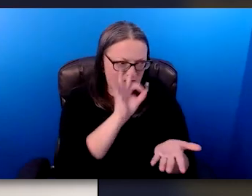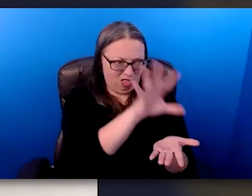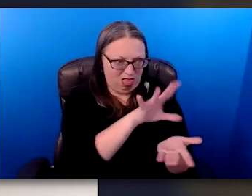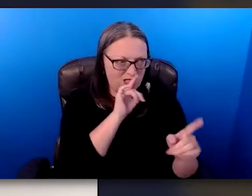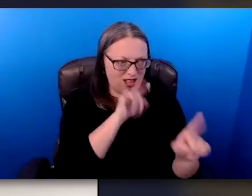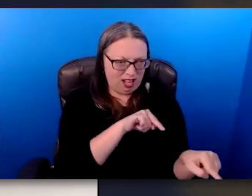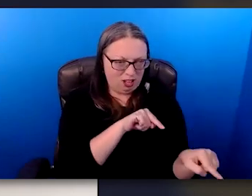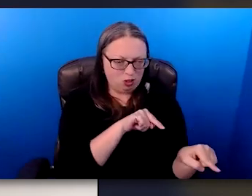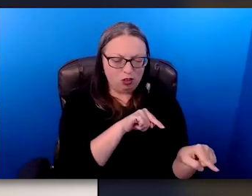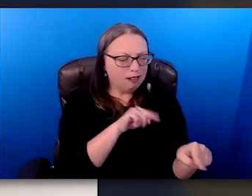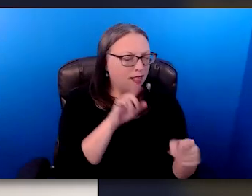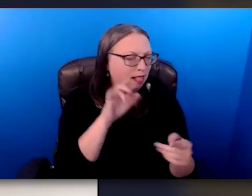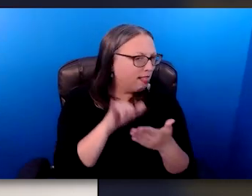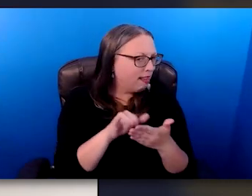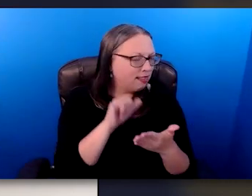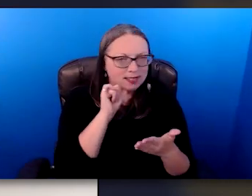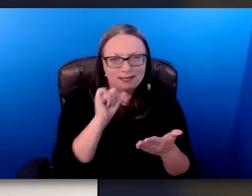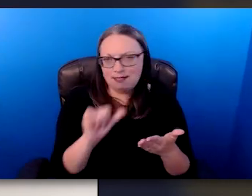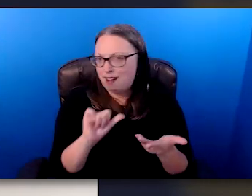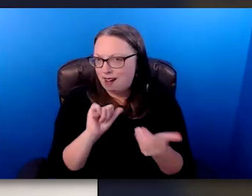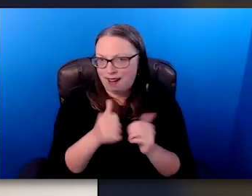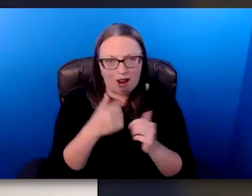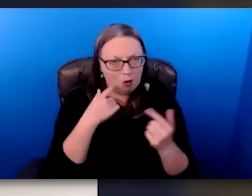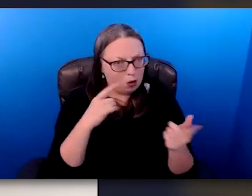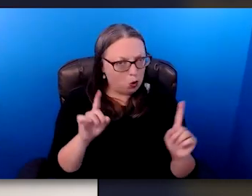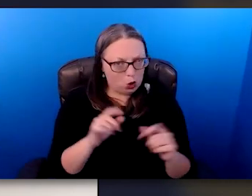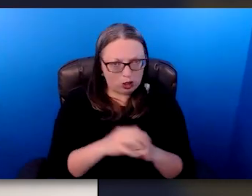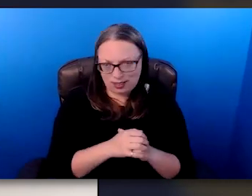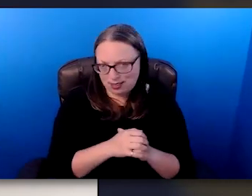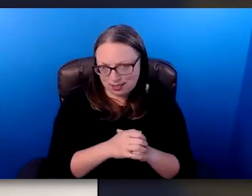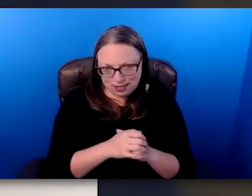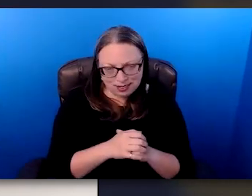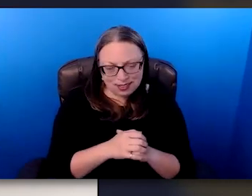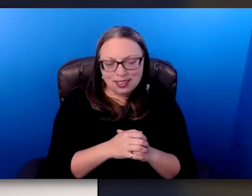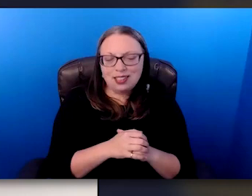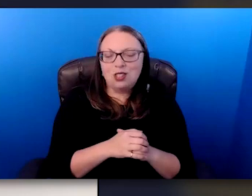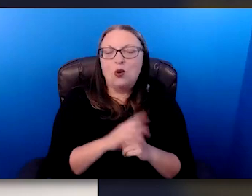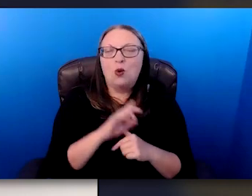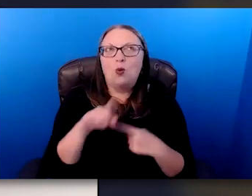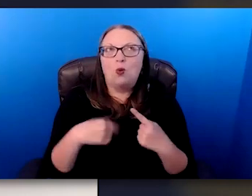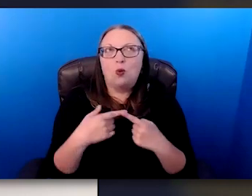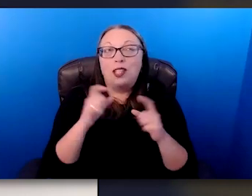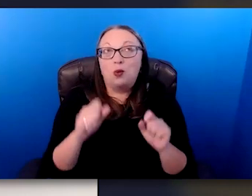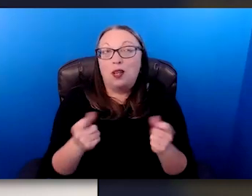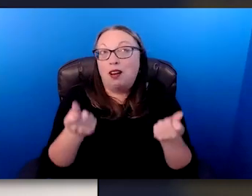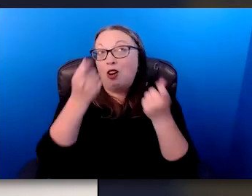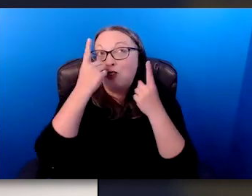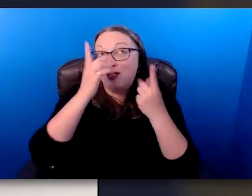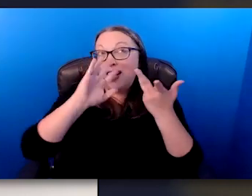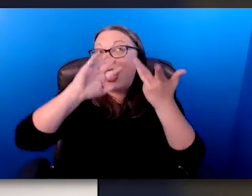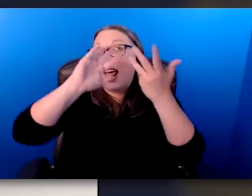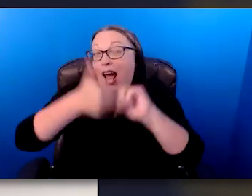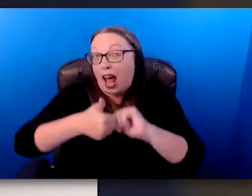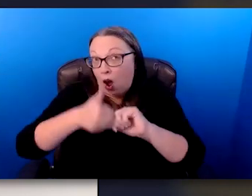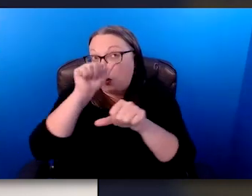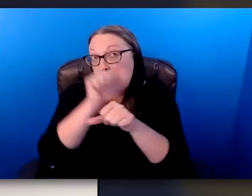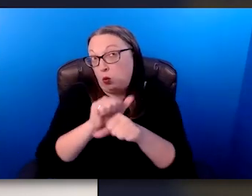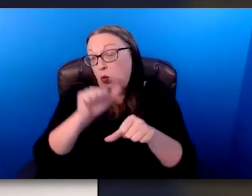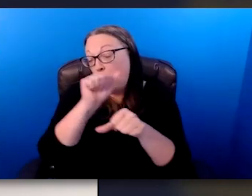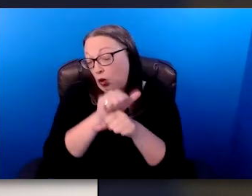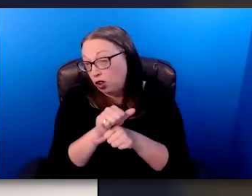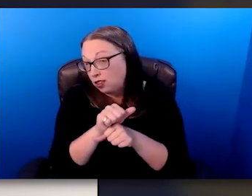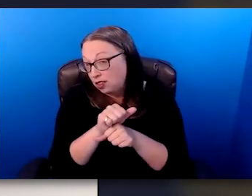that that's not how it works, once you can get your head wrapped around how it does work, then you can start to